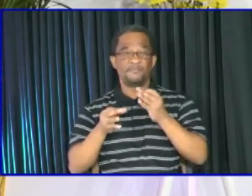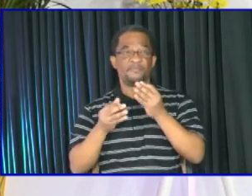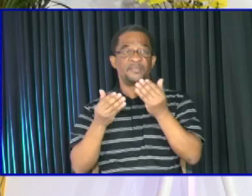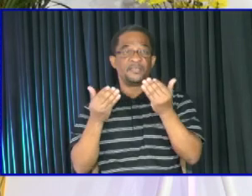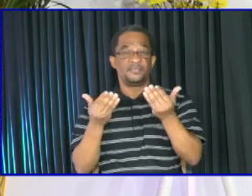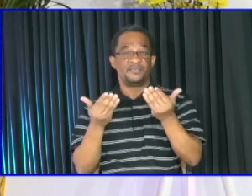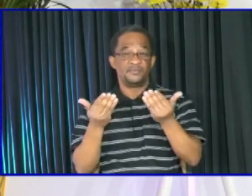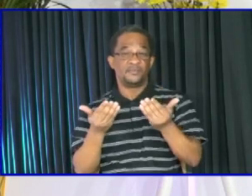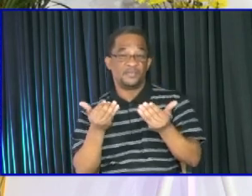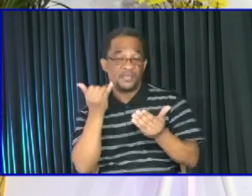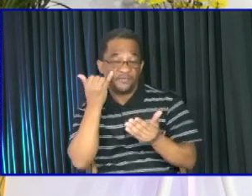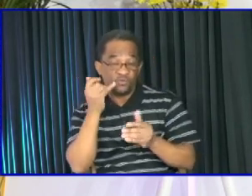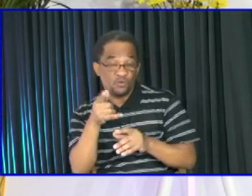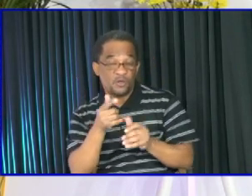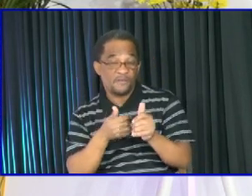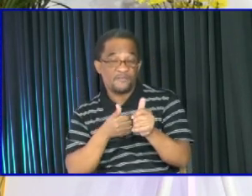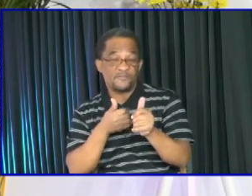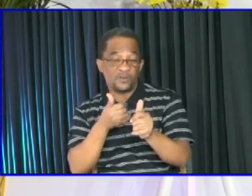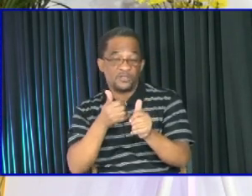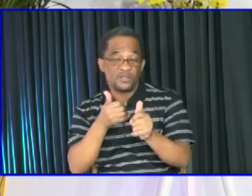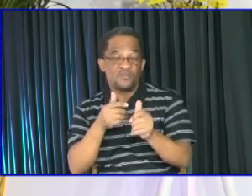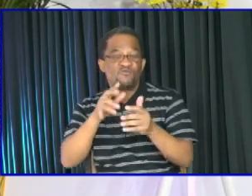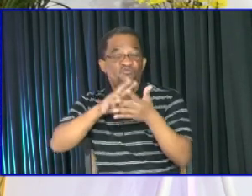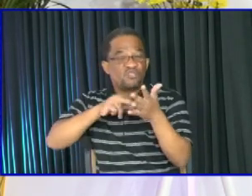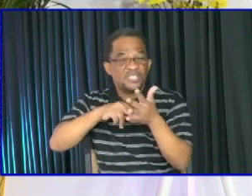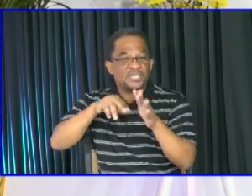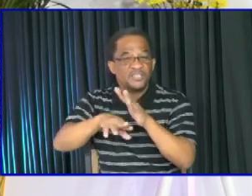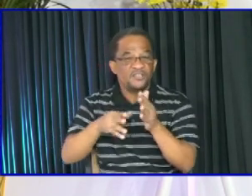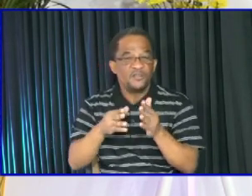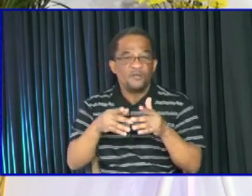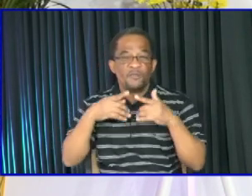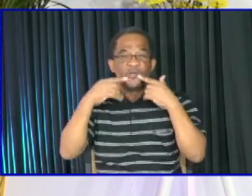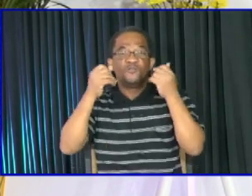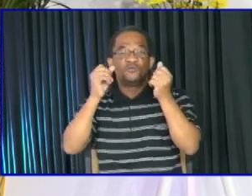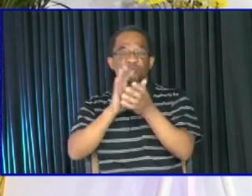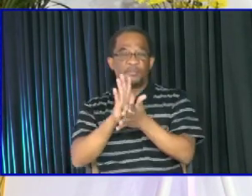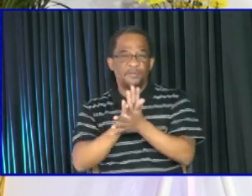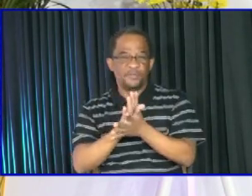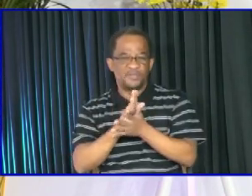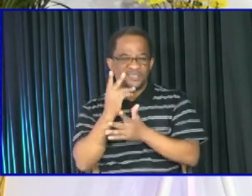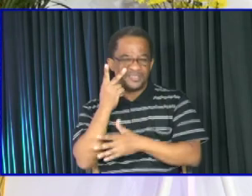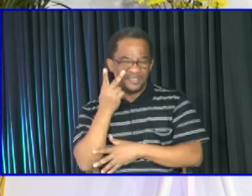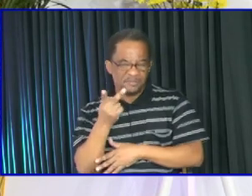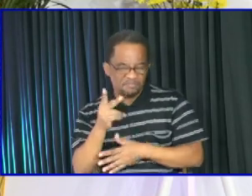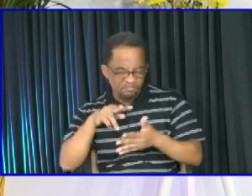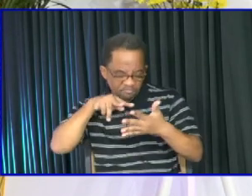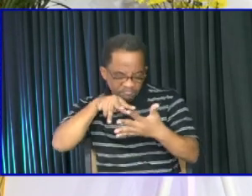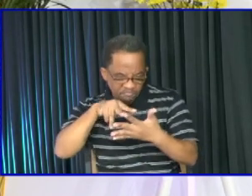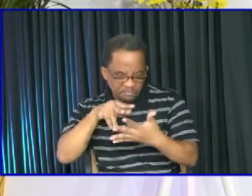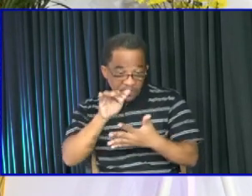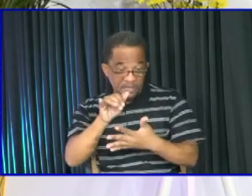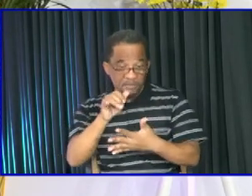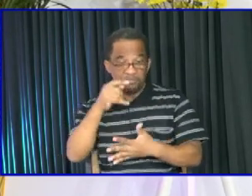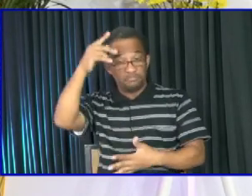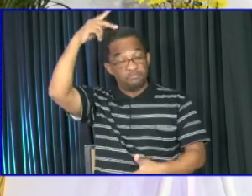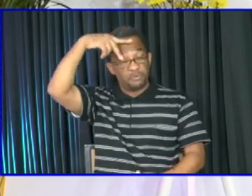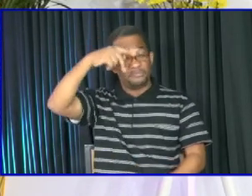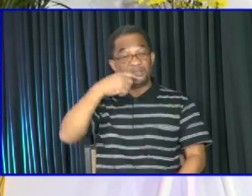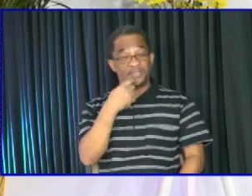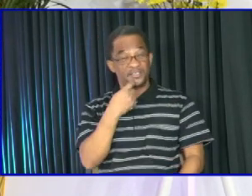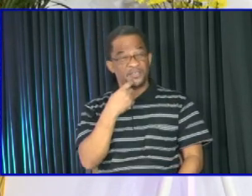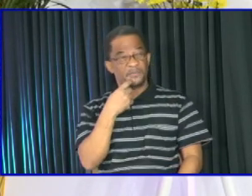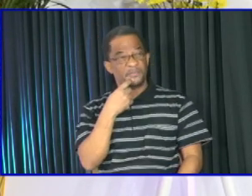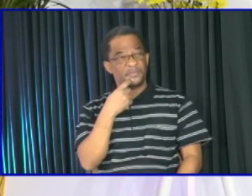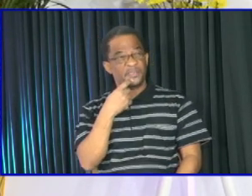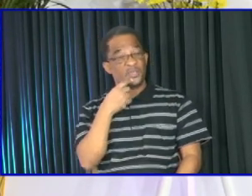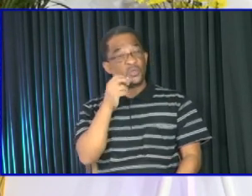be following in the newspaper or in the media, you would observe that the Pope has said that it